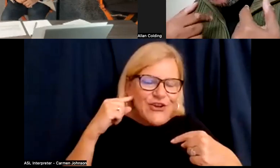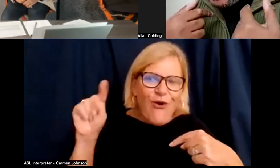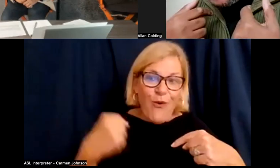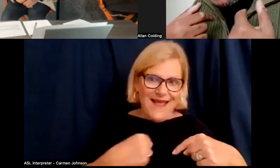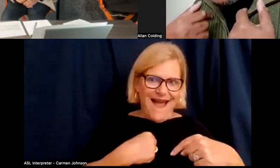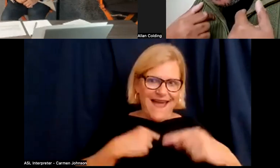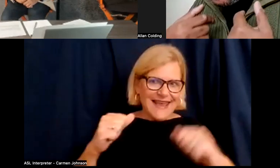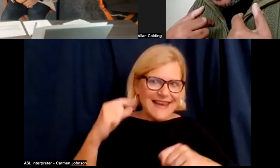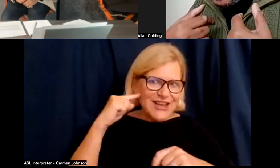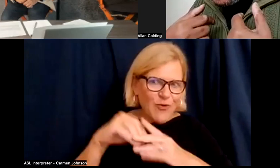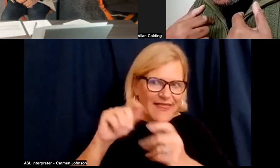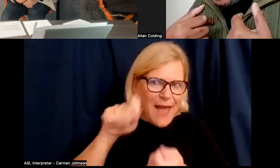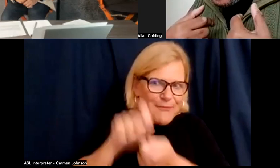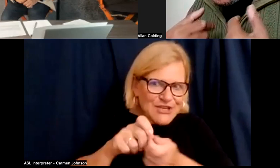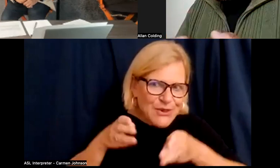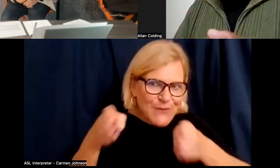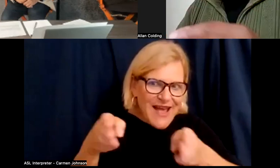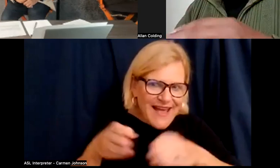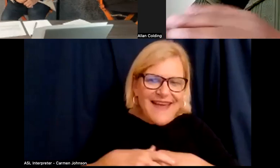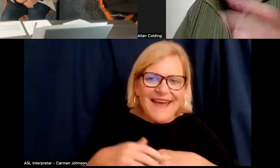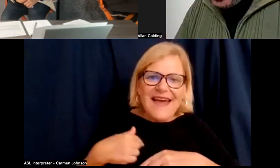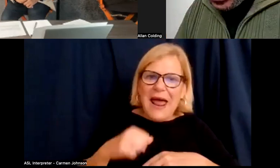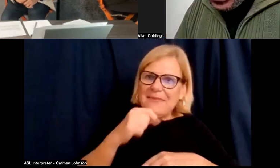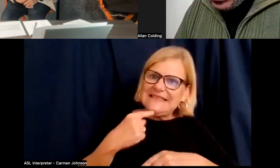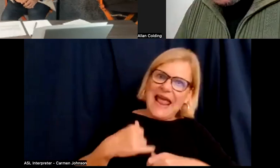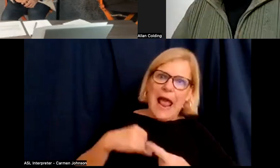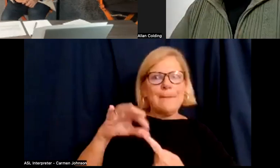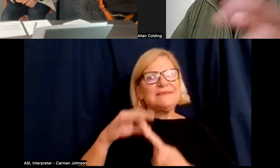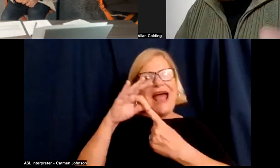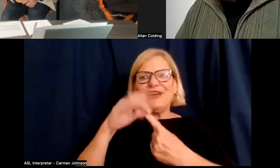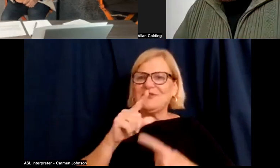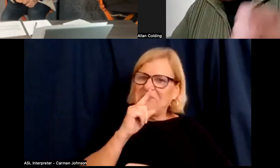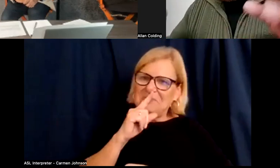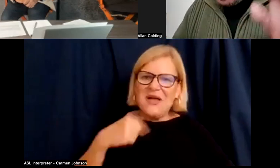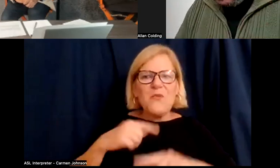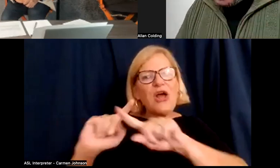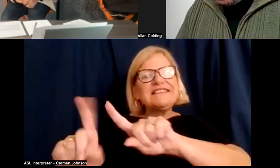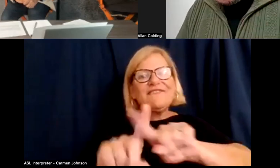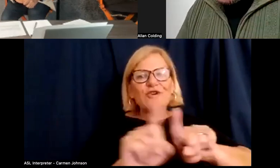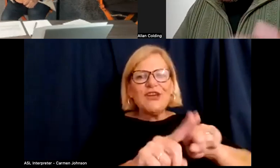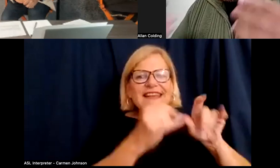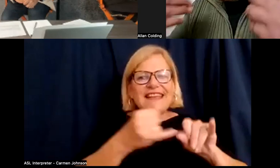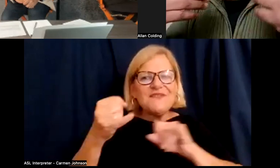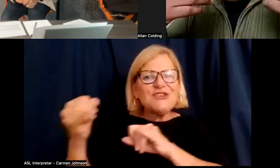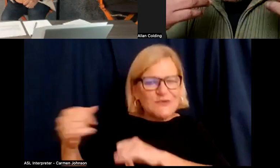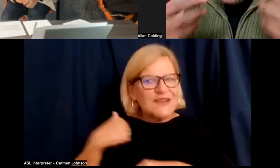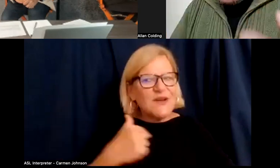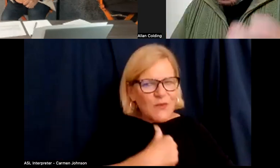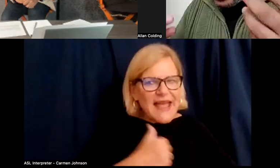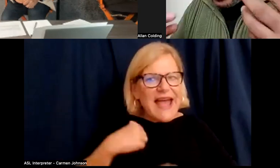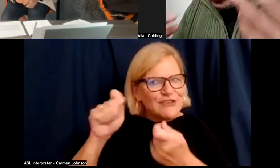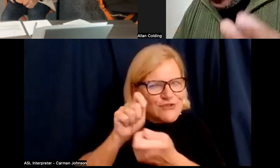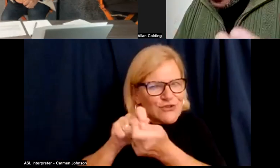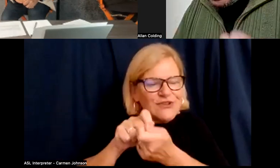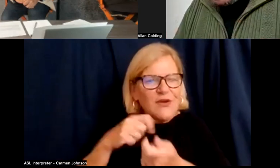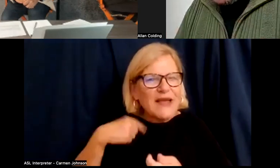I hear in this particular way. Okay. And I'm not saying I'm so special or anything, but I'm saying we're all different individuals, and we have